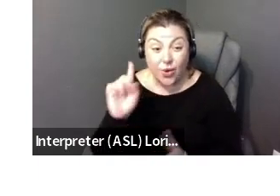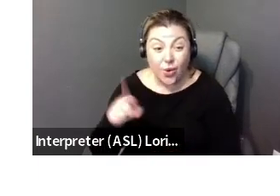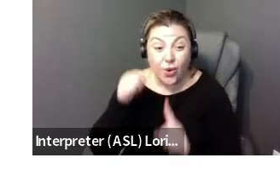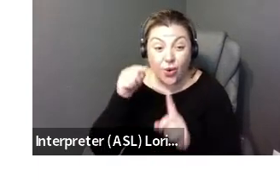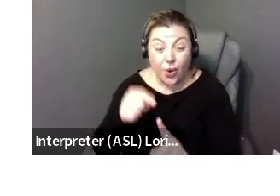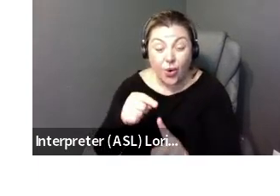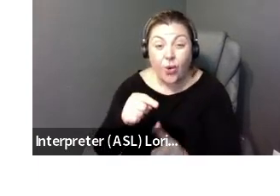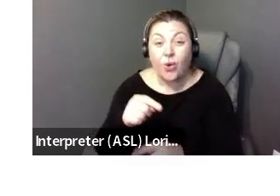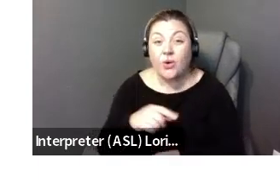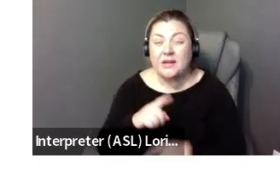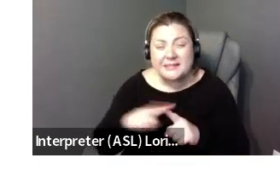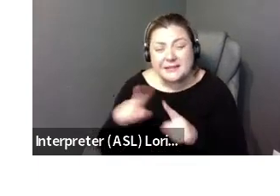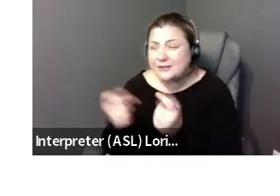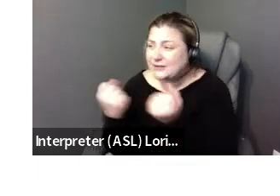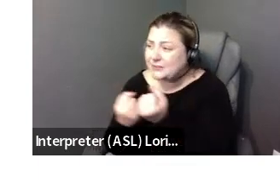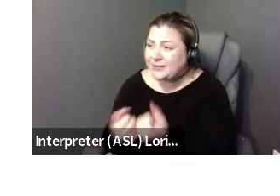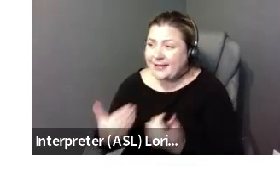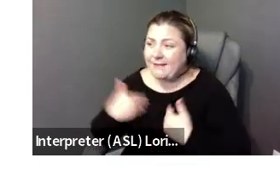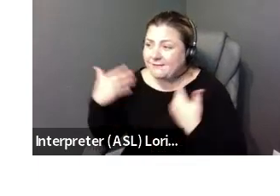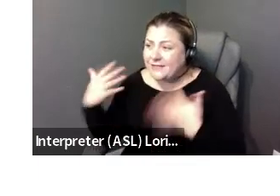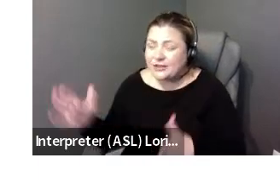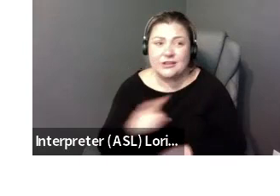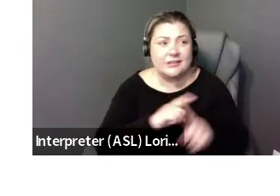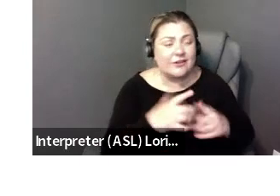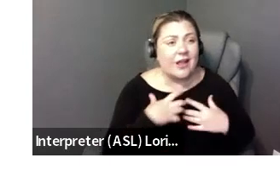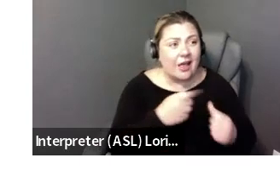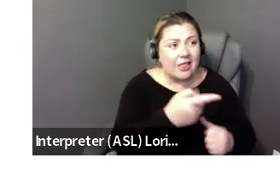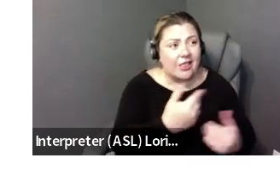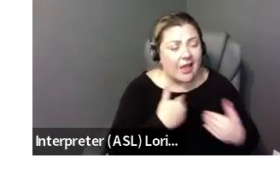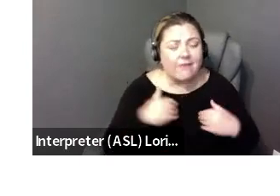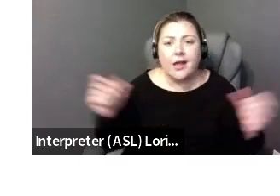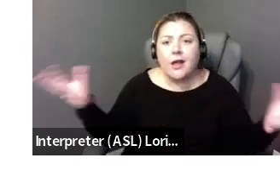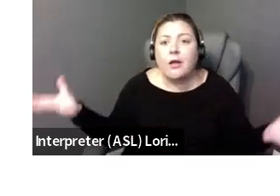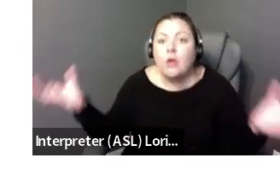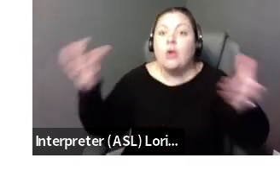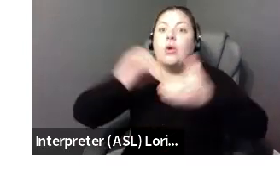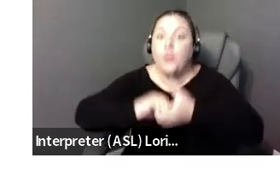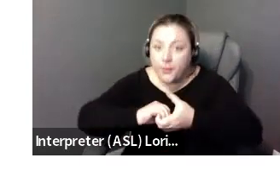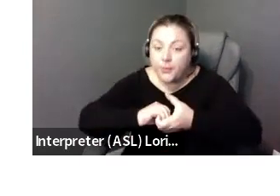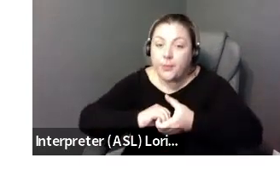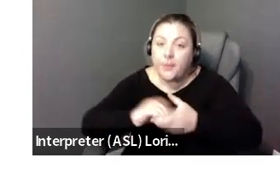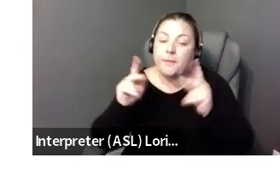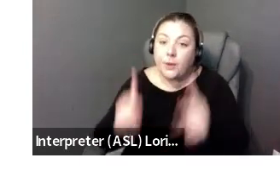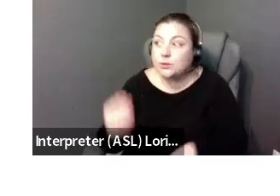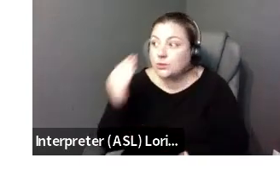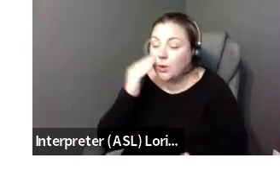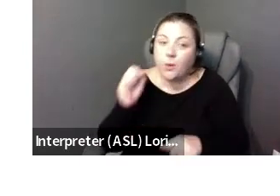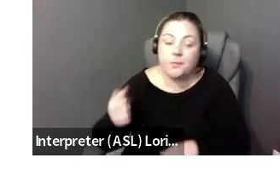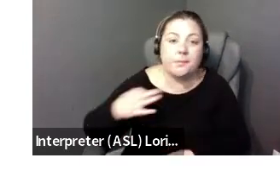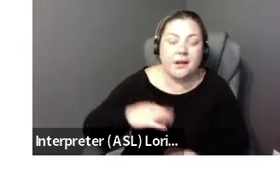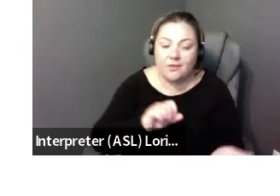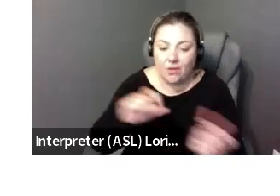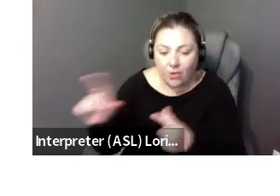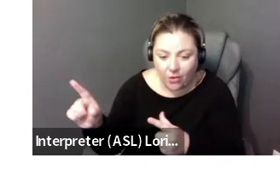positioned to touch on the various micro, meso, and macro processes at play when we talk about understanding a person's health, wellness, and well-being.